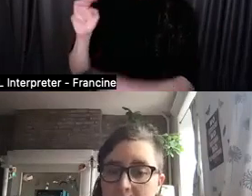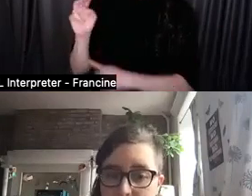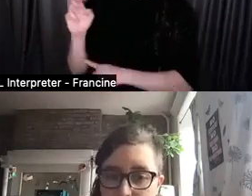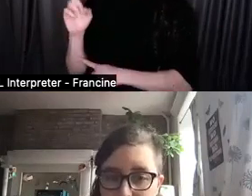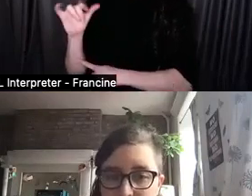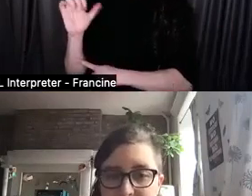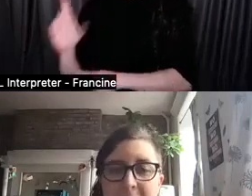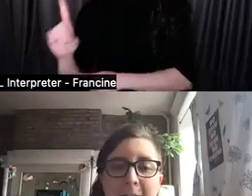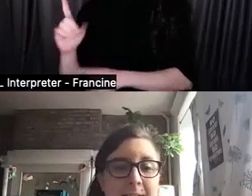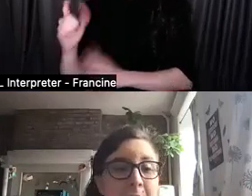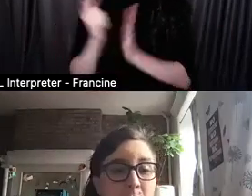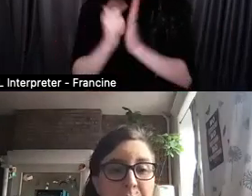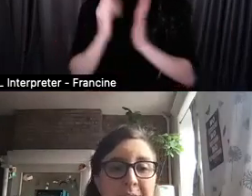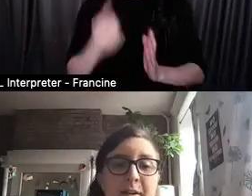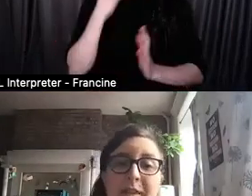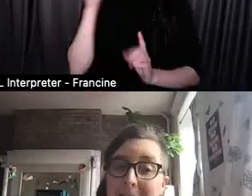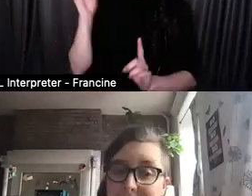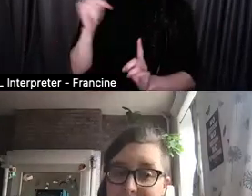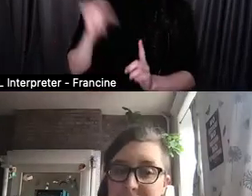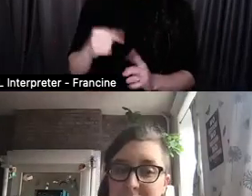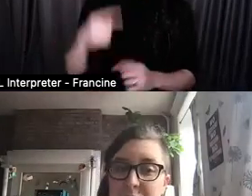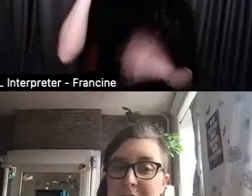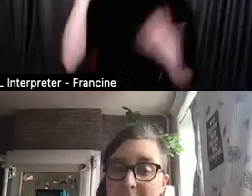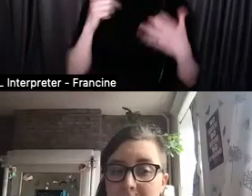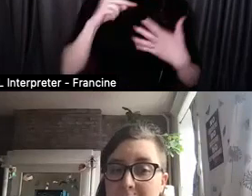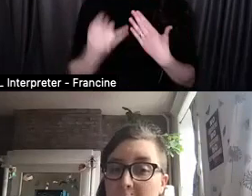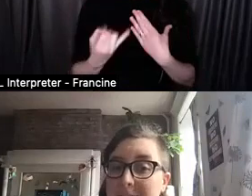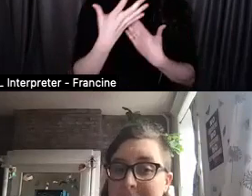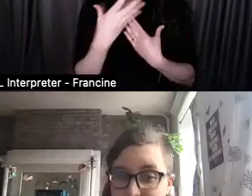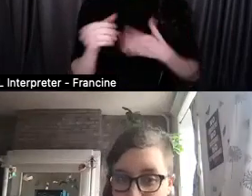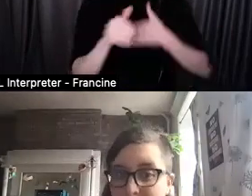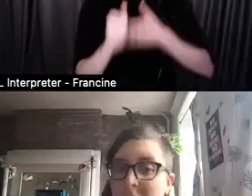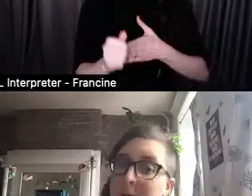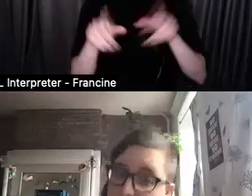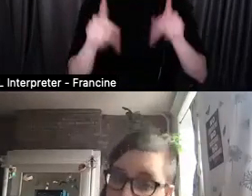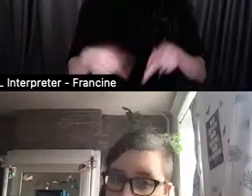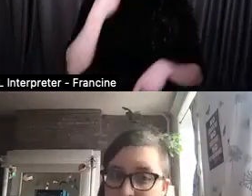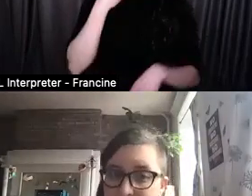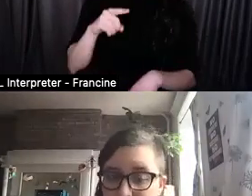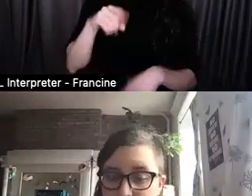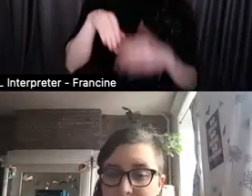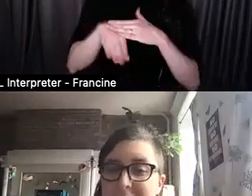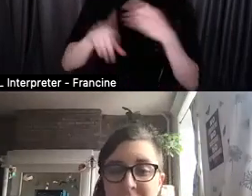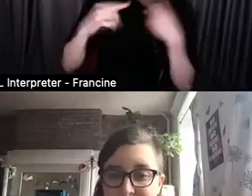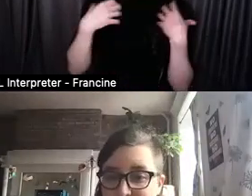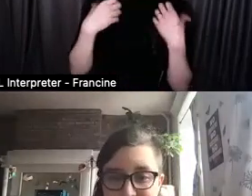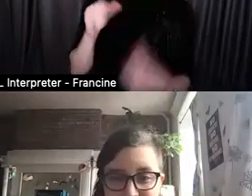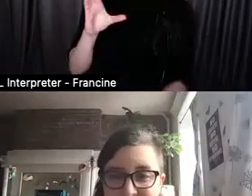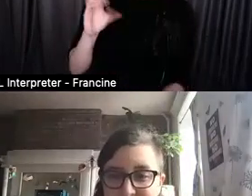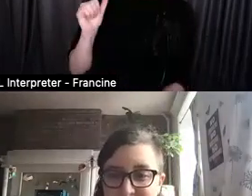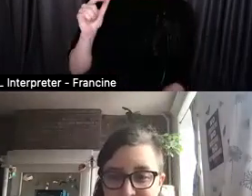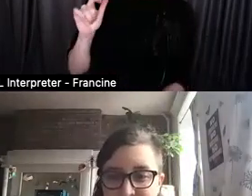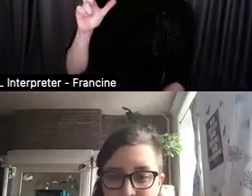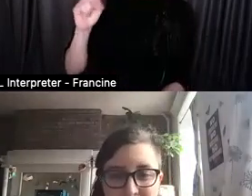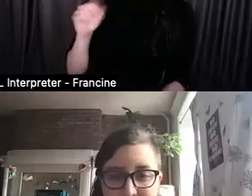Mental Health Project and lead coordinator for the Access to Recovery Coalition, which is hosted by the Mental Health Project, and which you're definitely